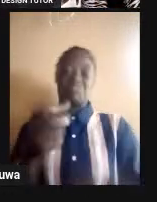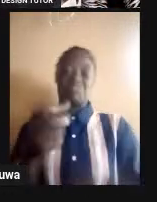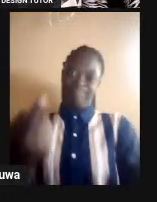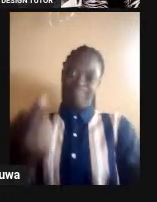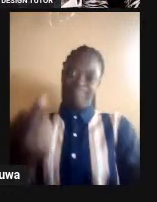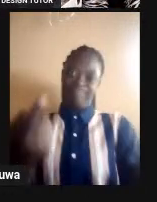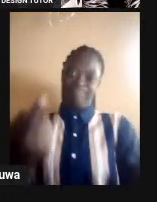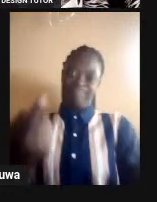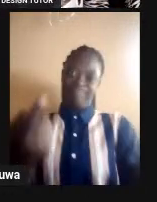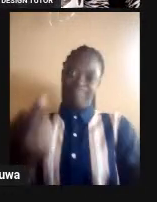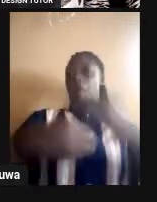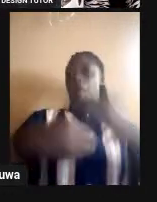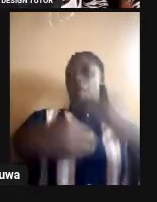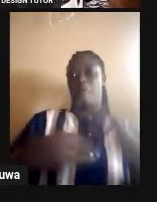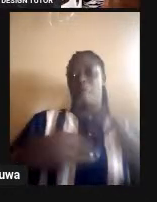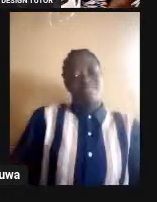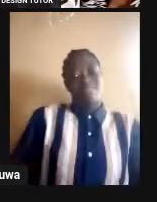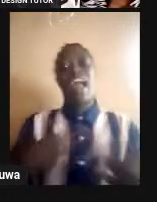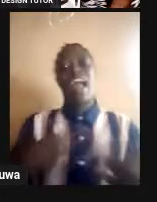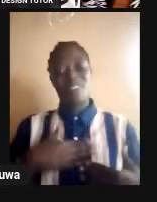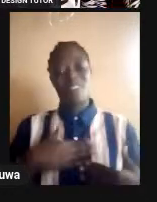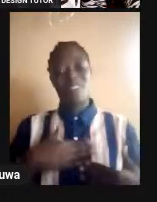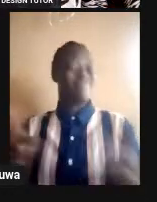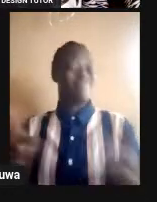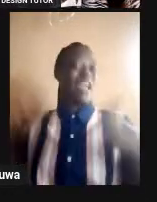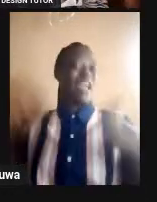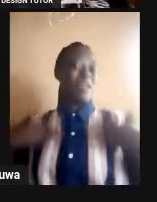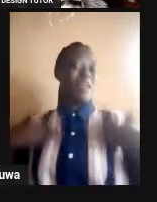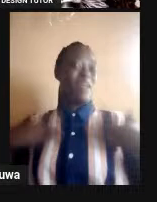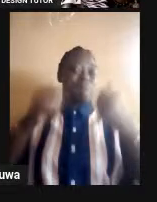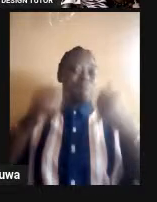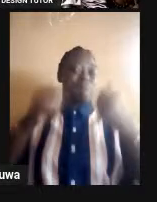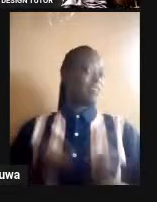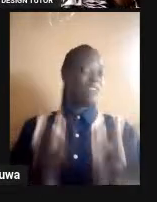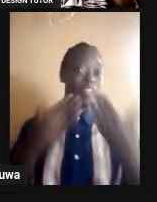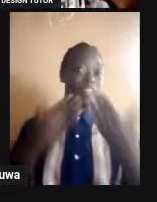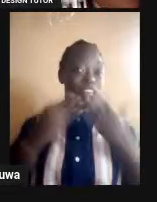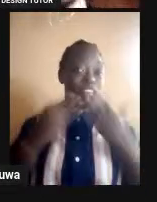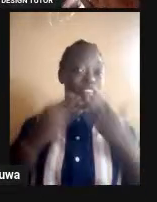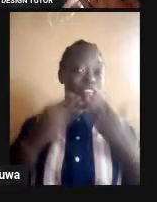time. Thank you so much. See you in the next class. My